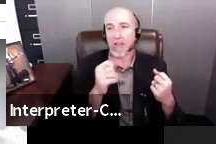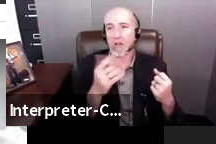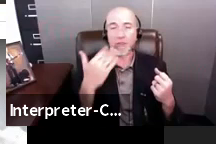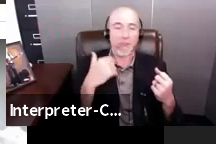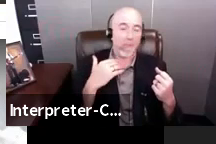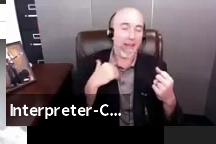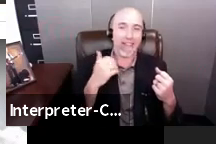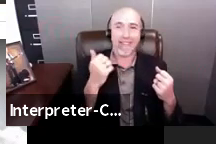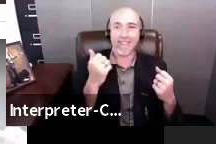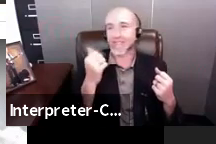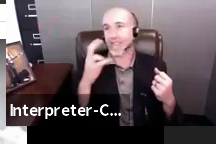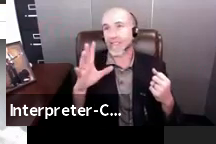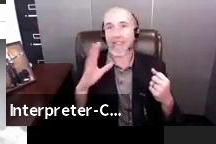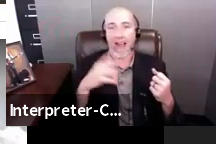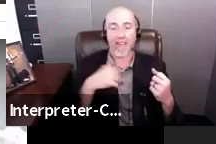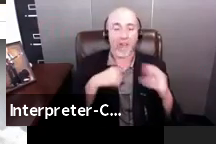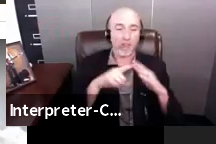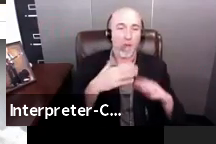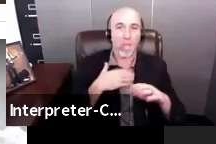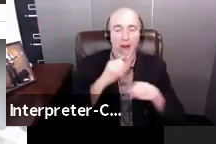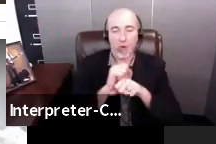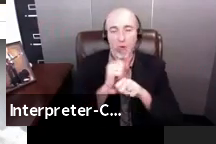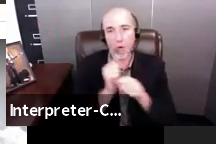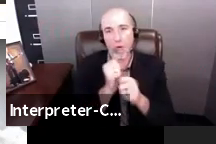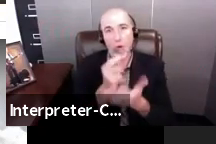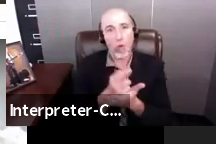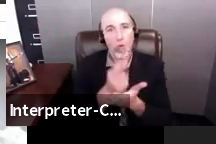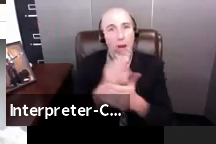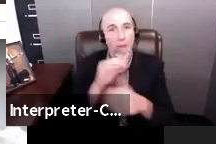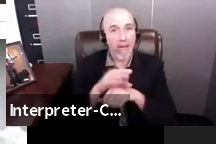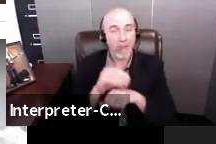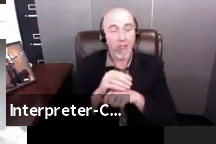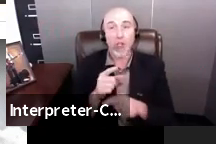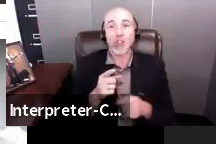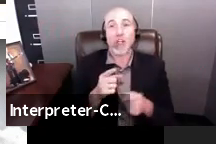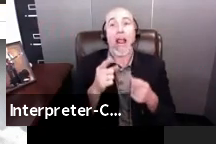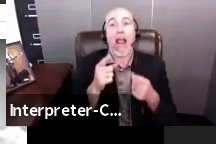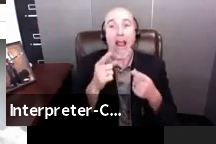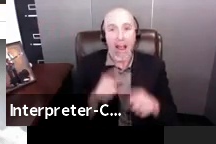career with rehabilitation counseling, happened to be July of